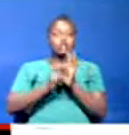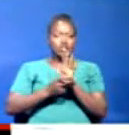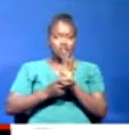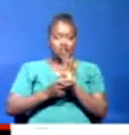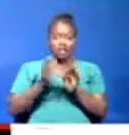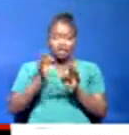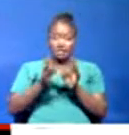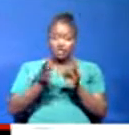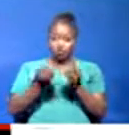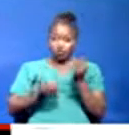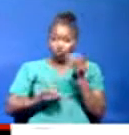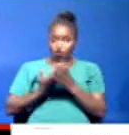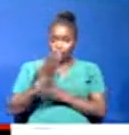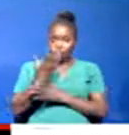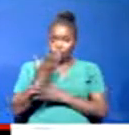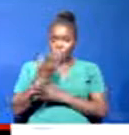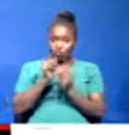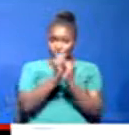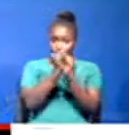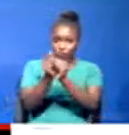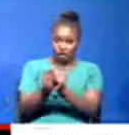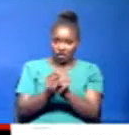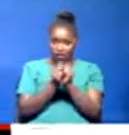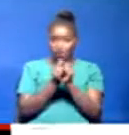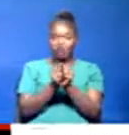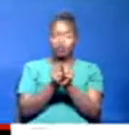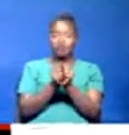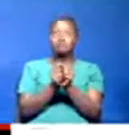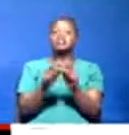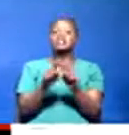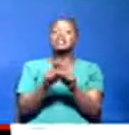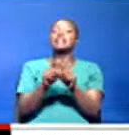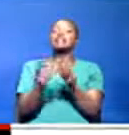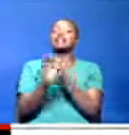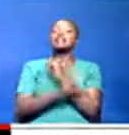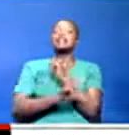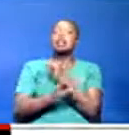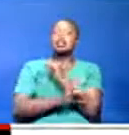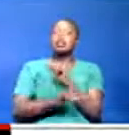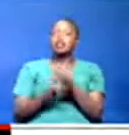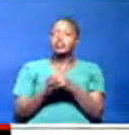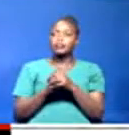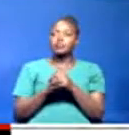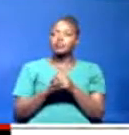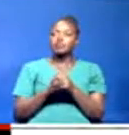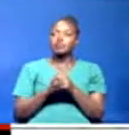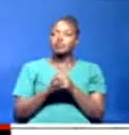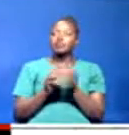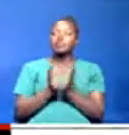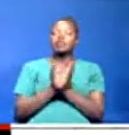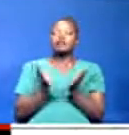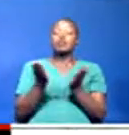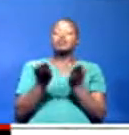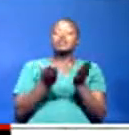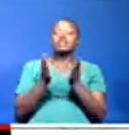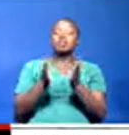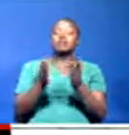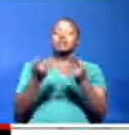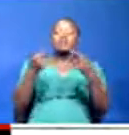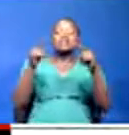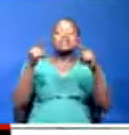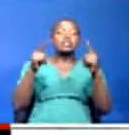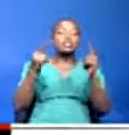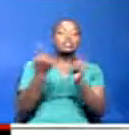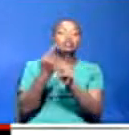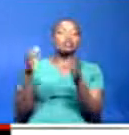grow together as a country. Public servants who have excelled in various categories